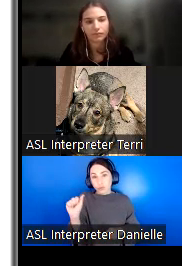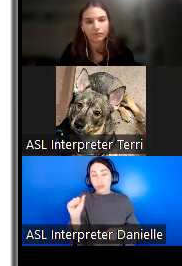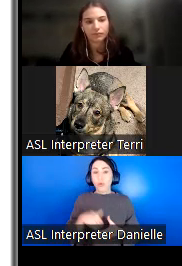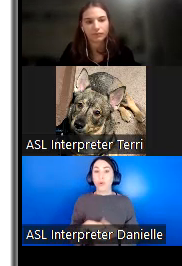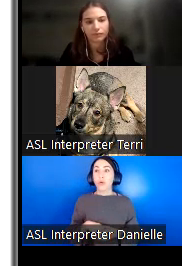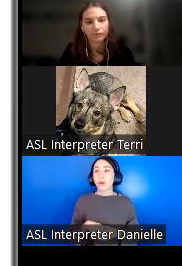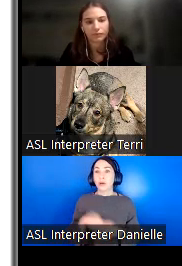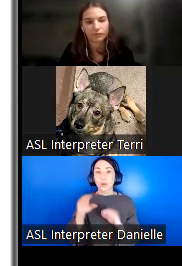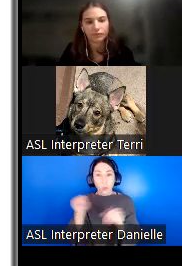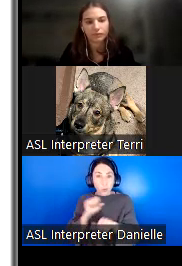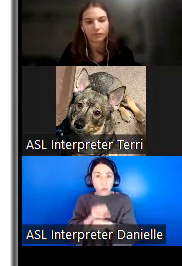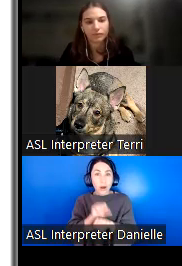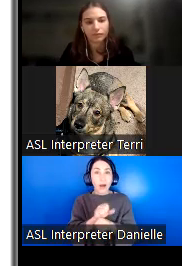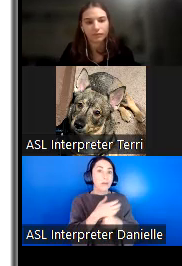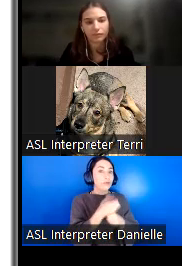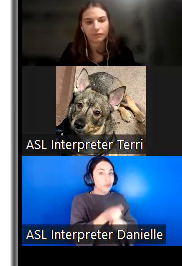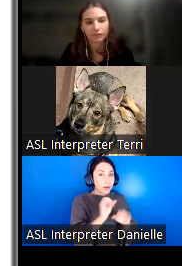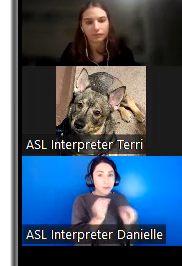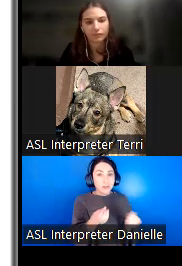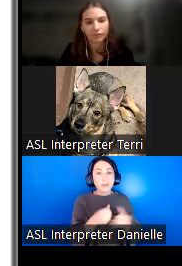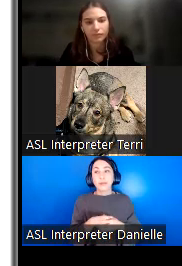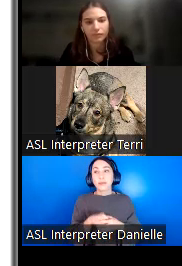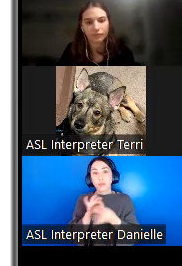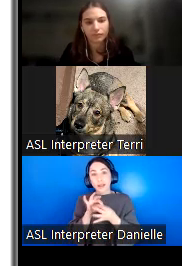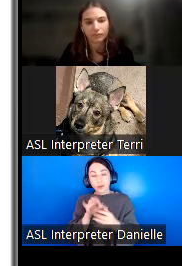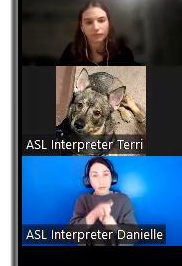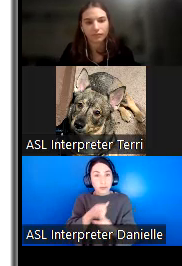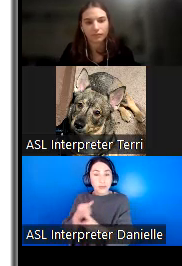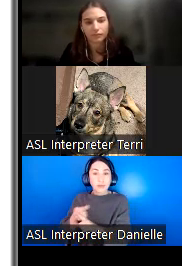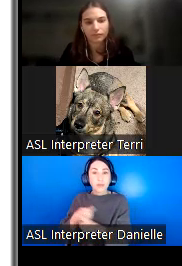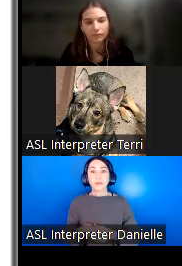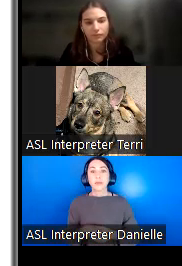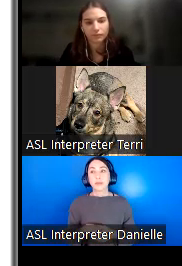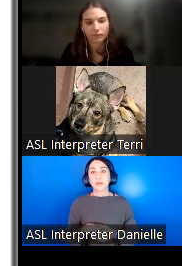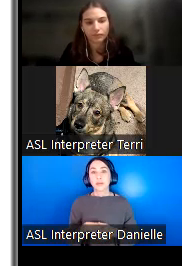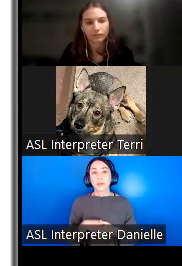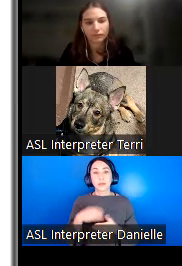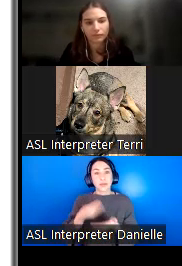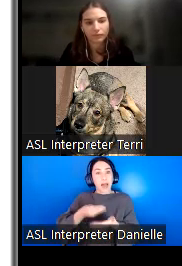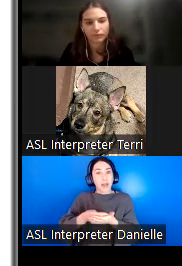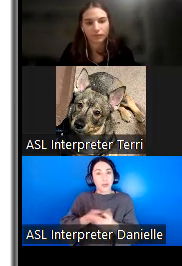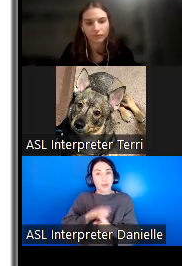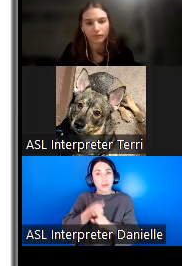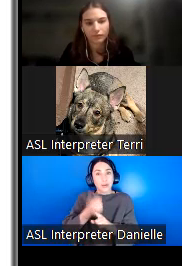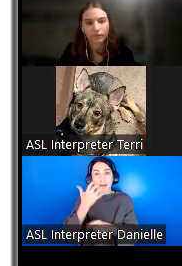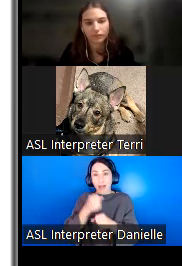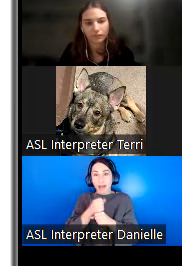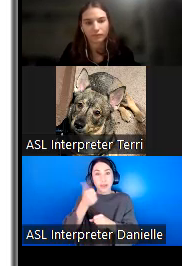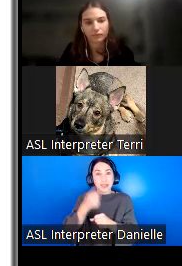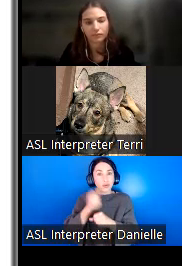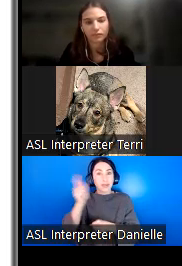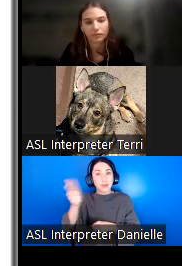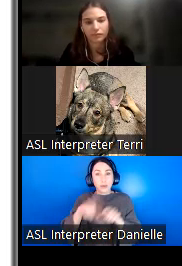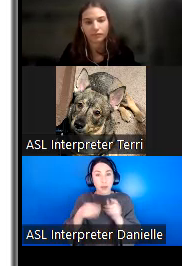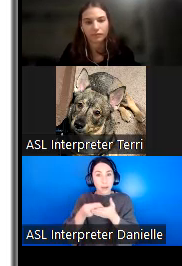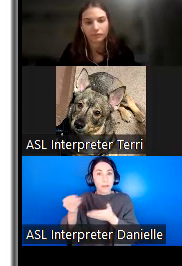in your relationships, and because your career is affected, it affects your finances, which can then have a massive impact, 5-10 years later, because you can't buy property. At